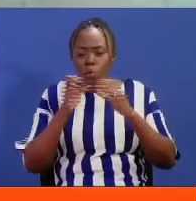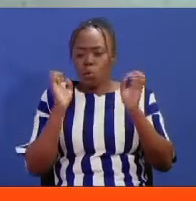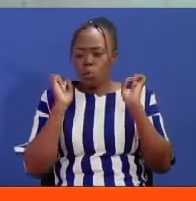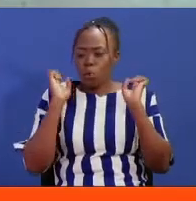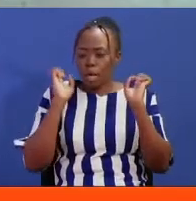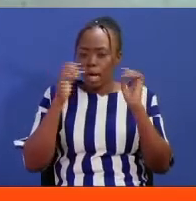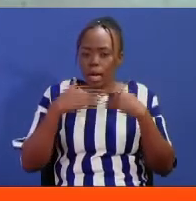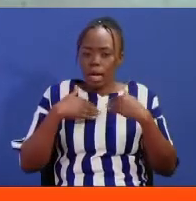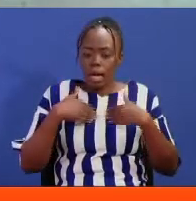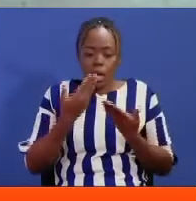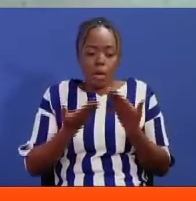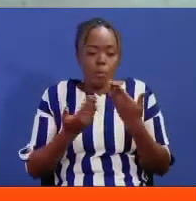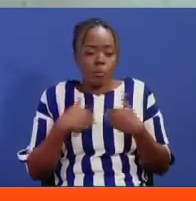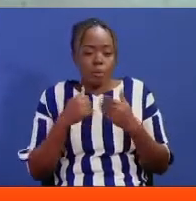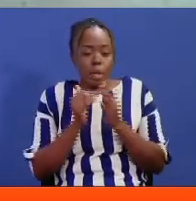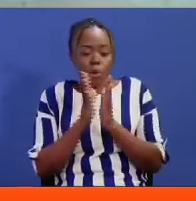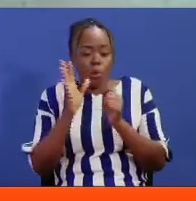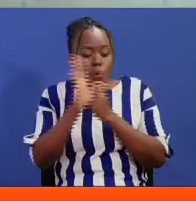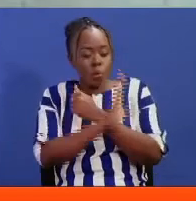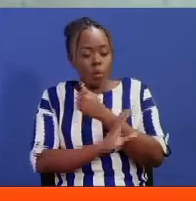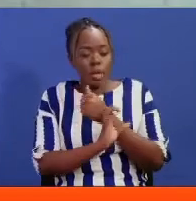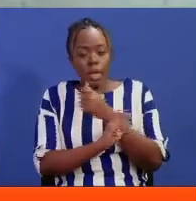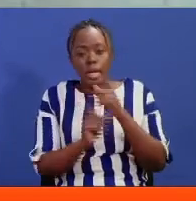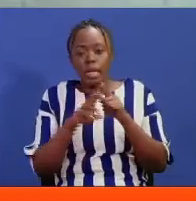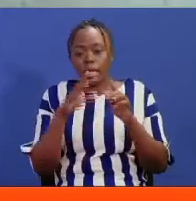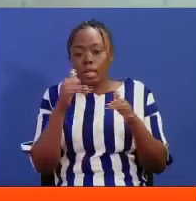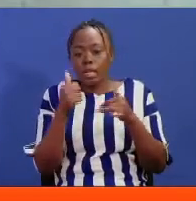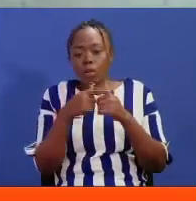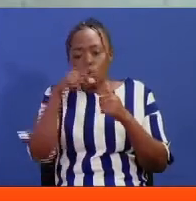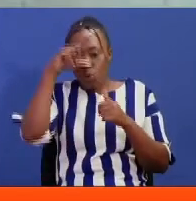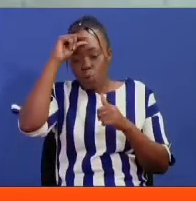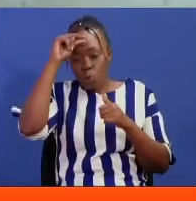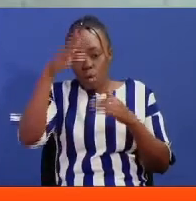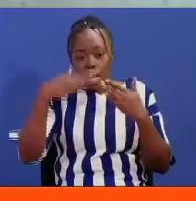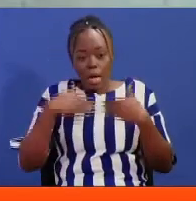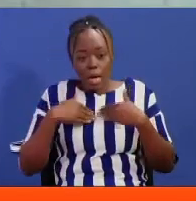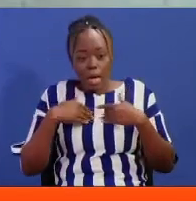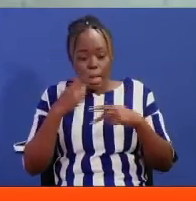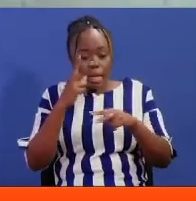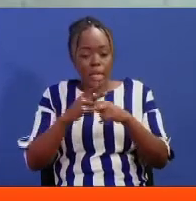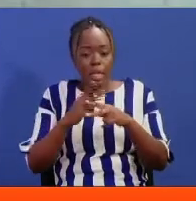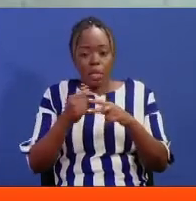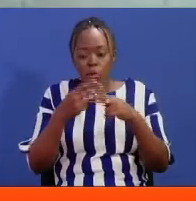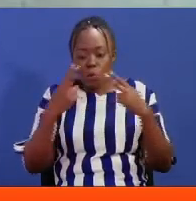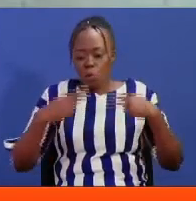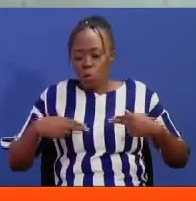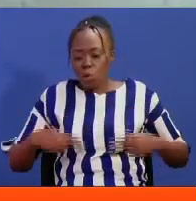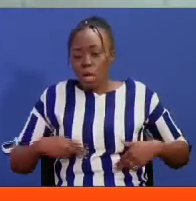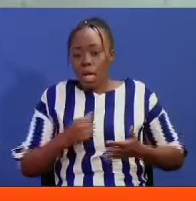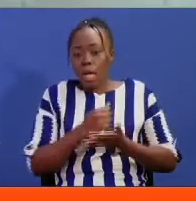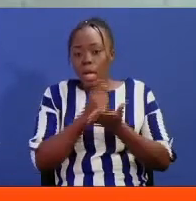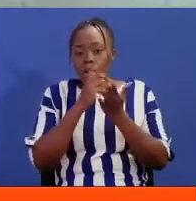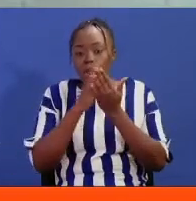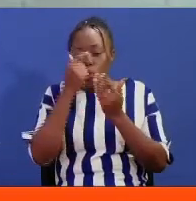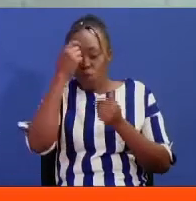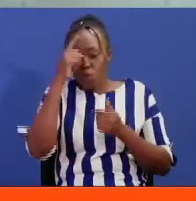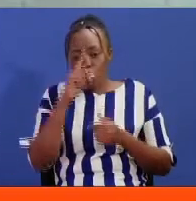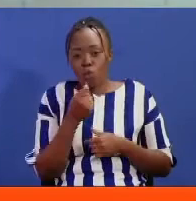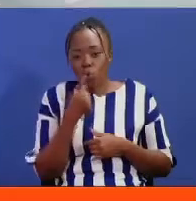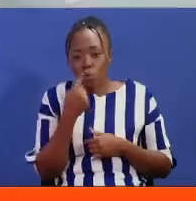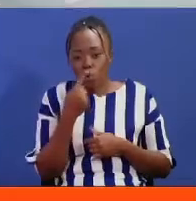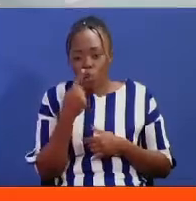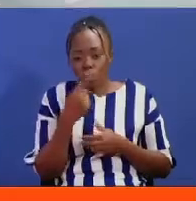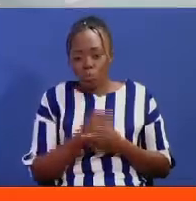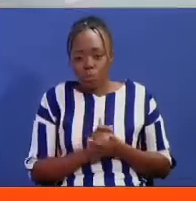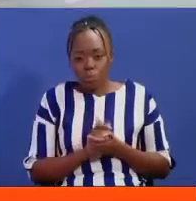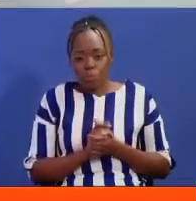has, however, hit a snag in the country due to the government's dependence on humanitarian aid for vaccines.